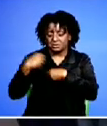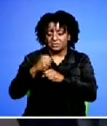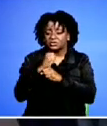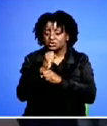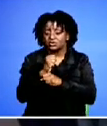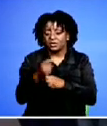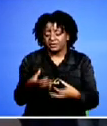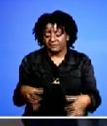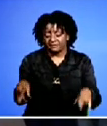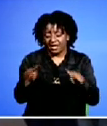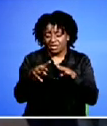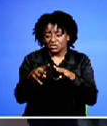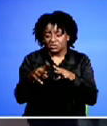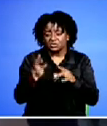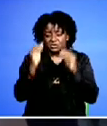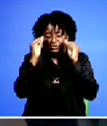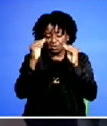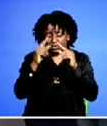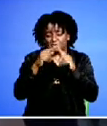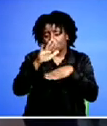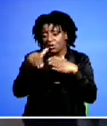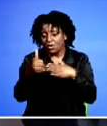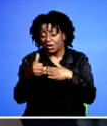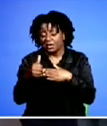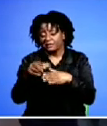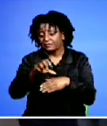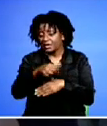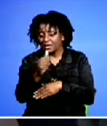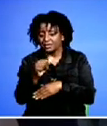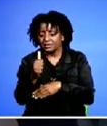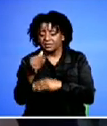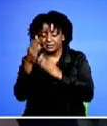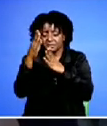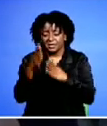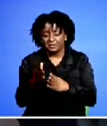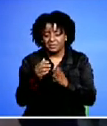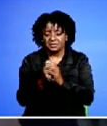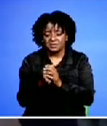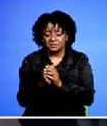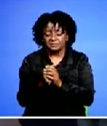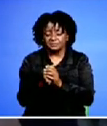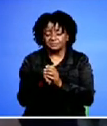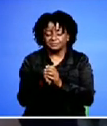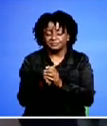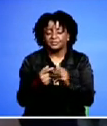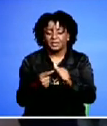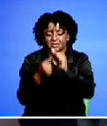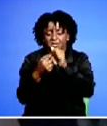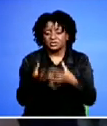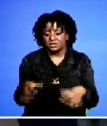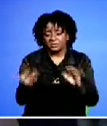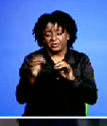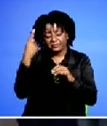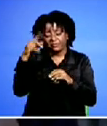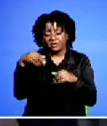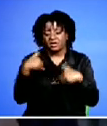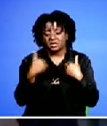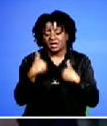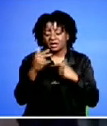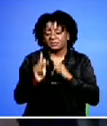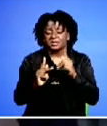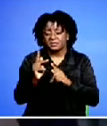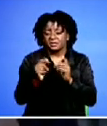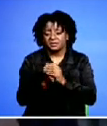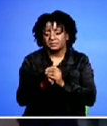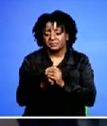espoused are taught to all of our fellow citizens. This is especially important for our young people,